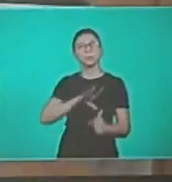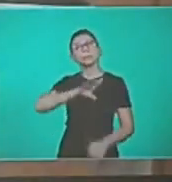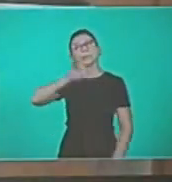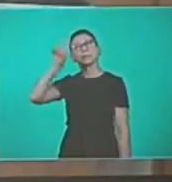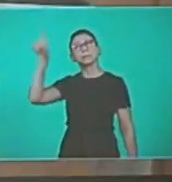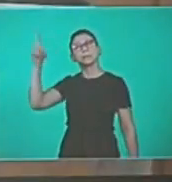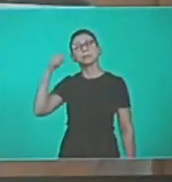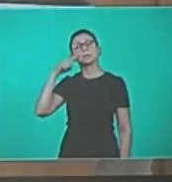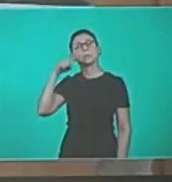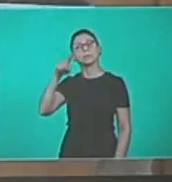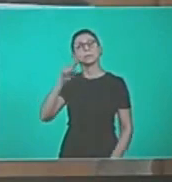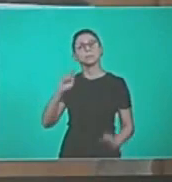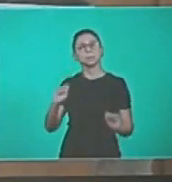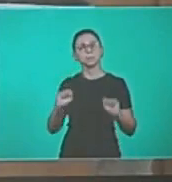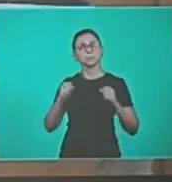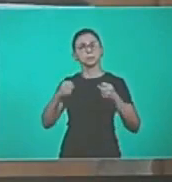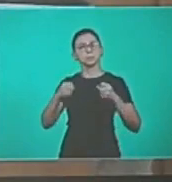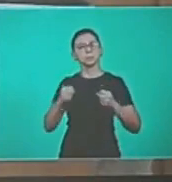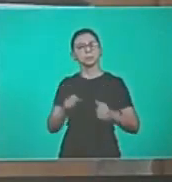of God.